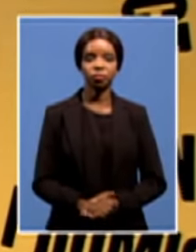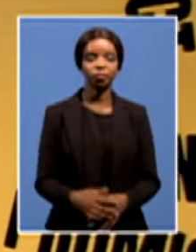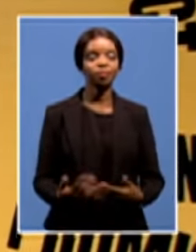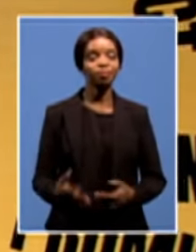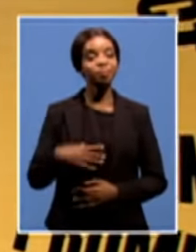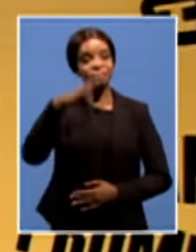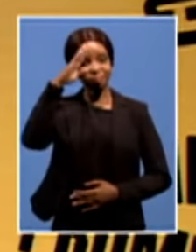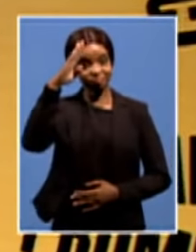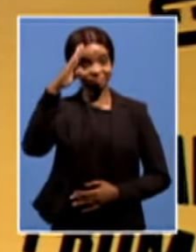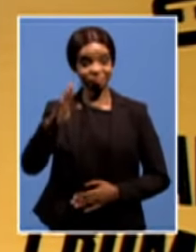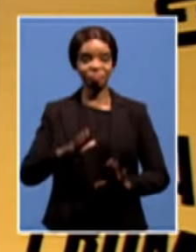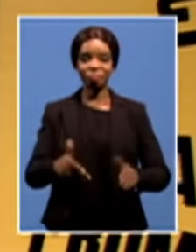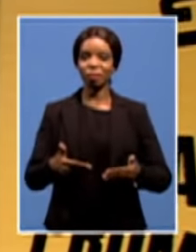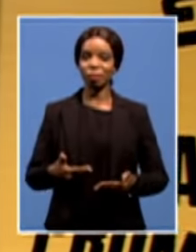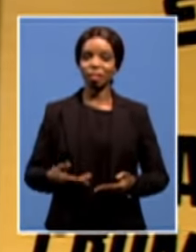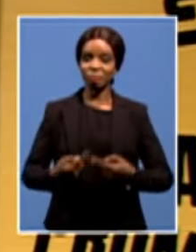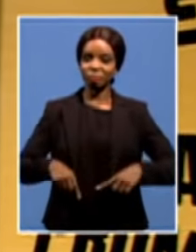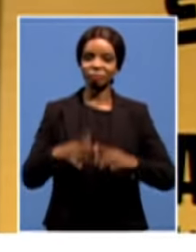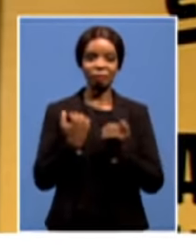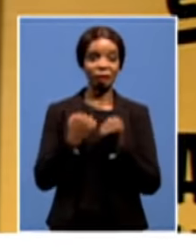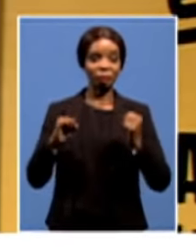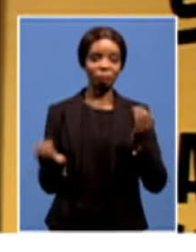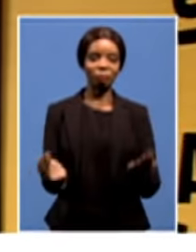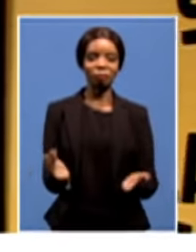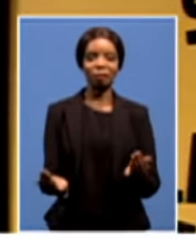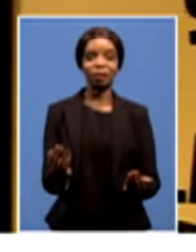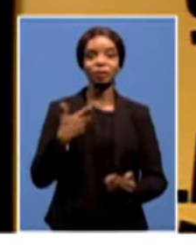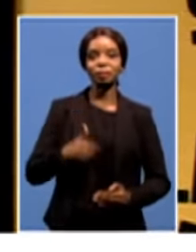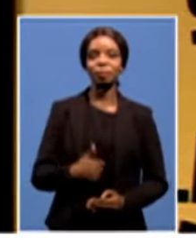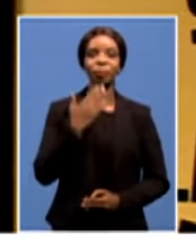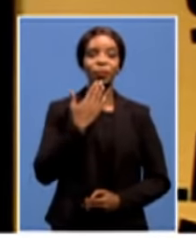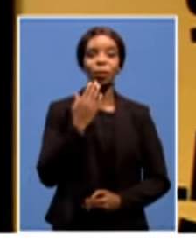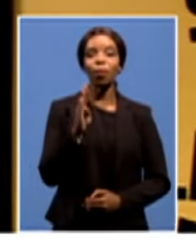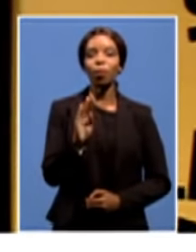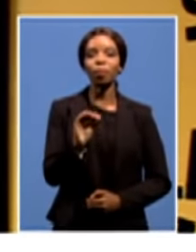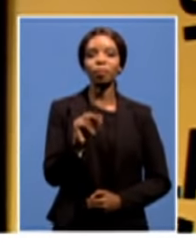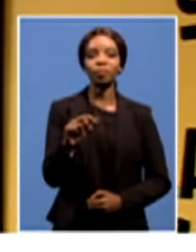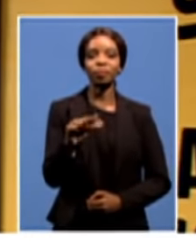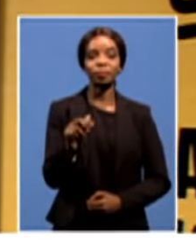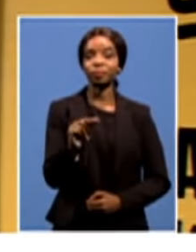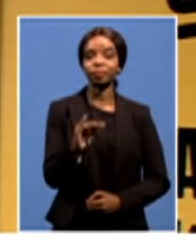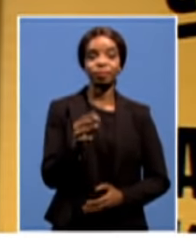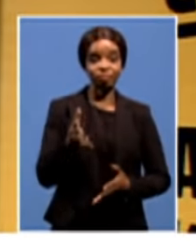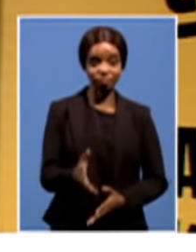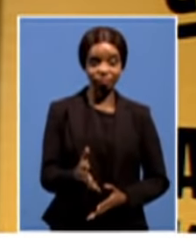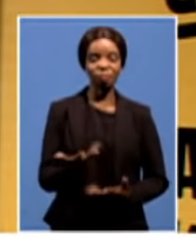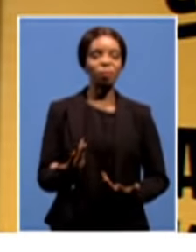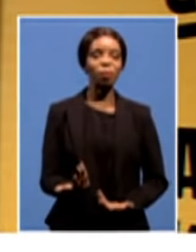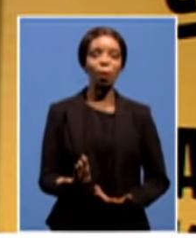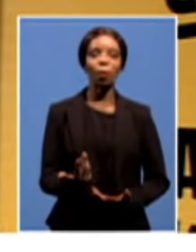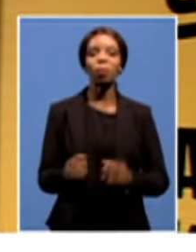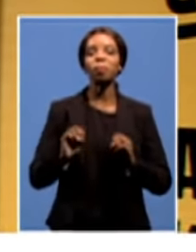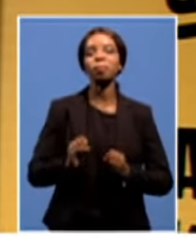Good evening and welcome to the Democracy Gauge. I'm Bongani Bingwa. This show is designed for the voice of the South African citizen